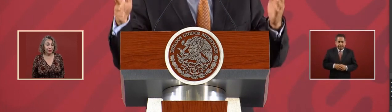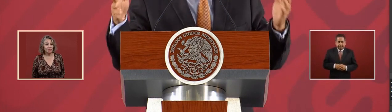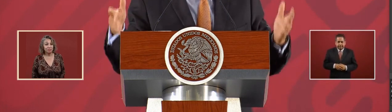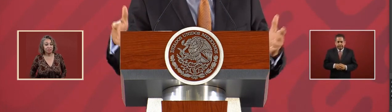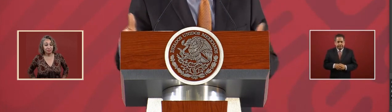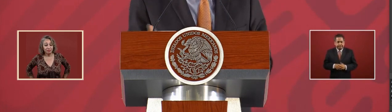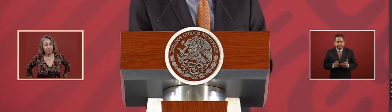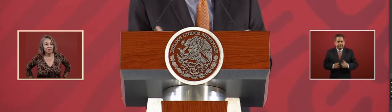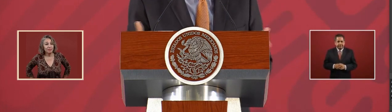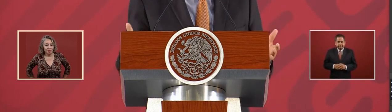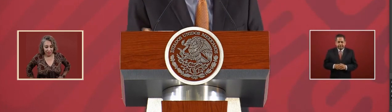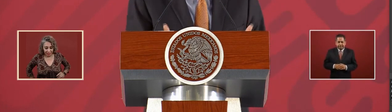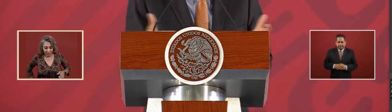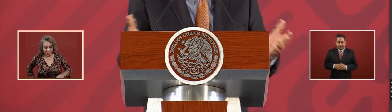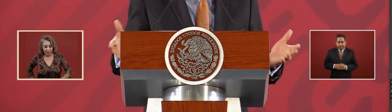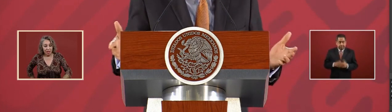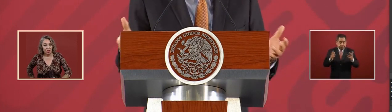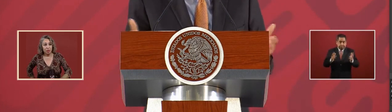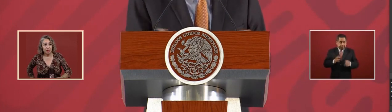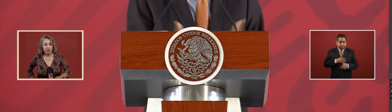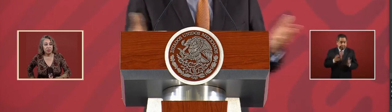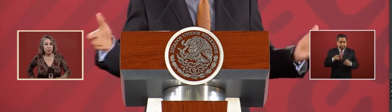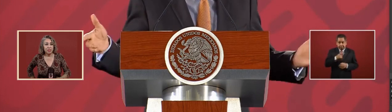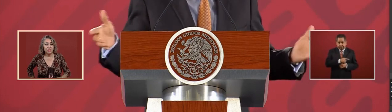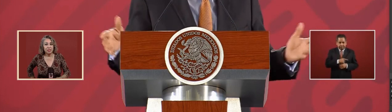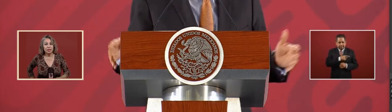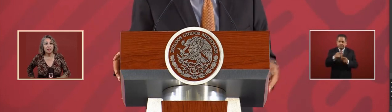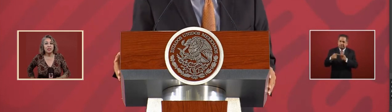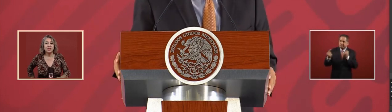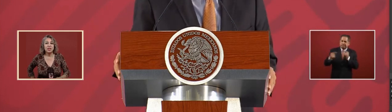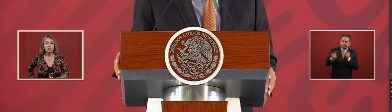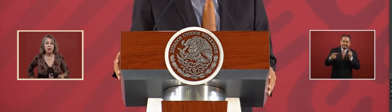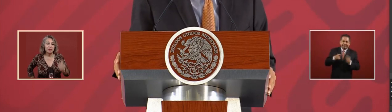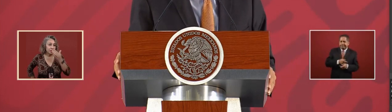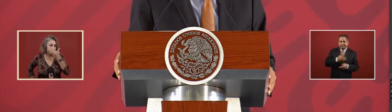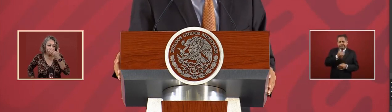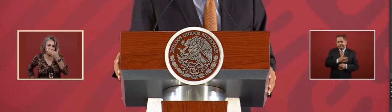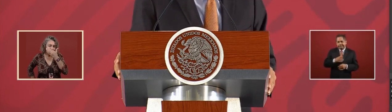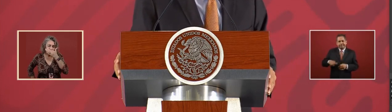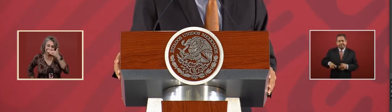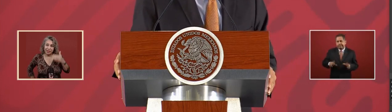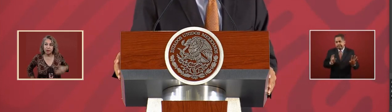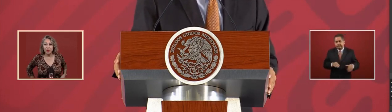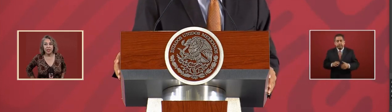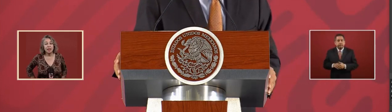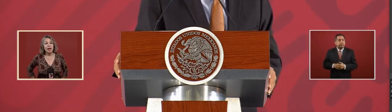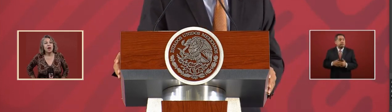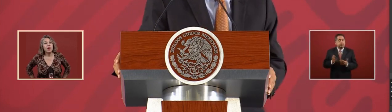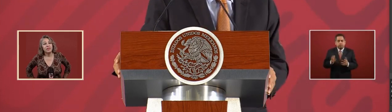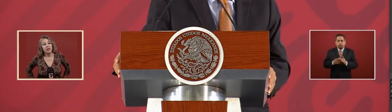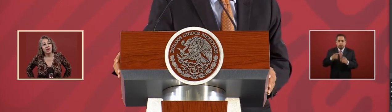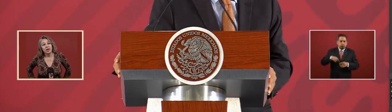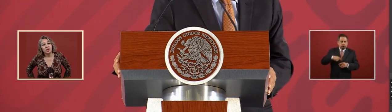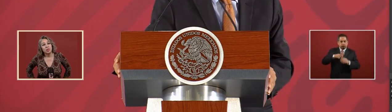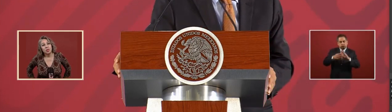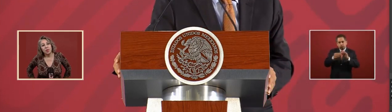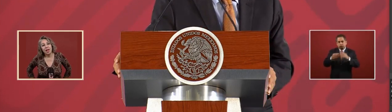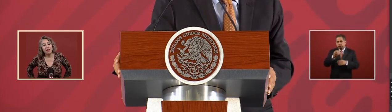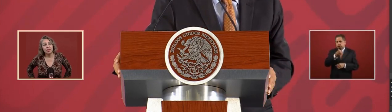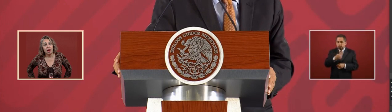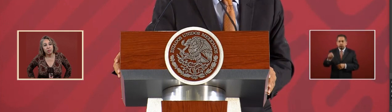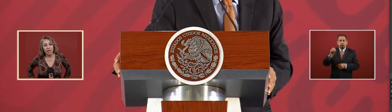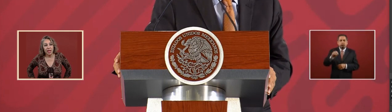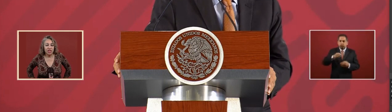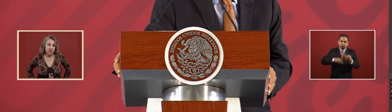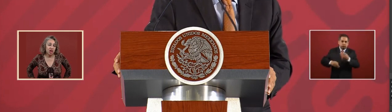Los, que bueno, well, they're the opositores. Ones, they're the opposers to our government. However, we